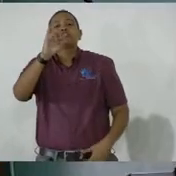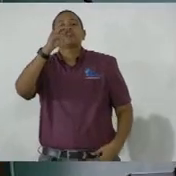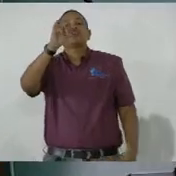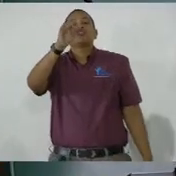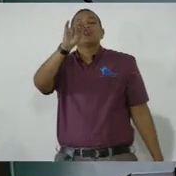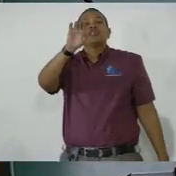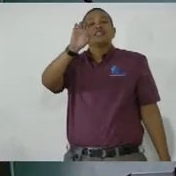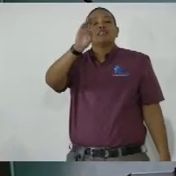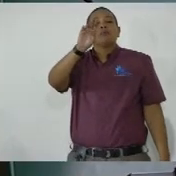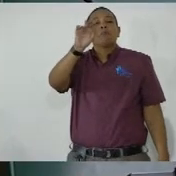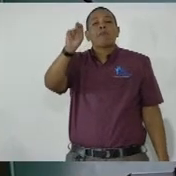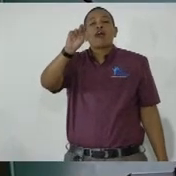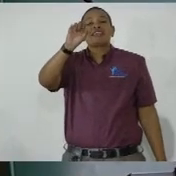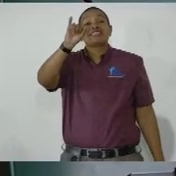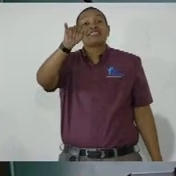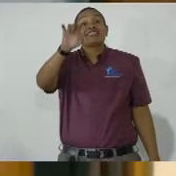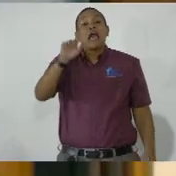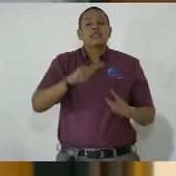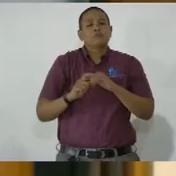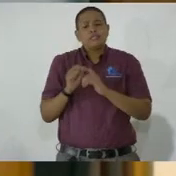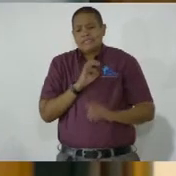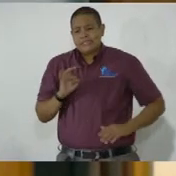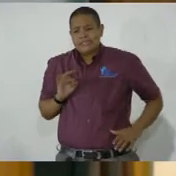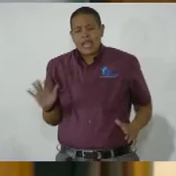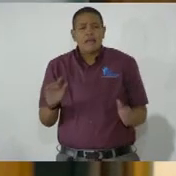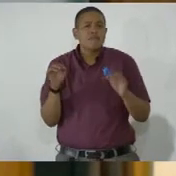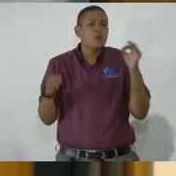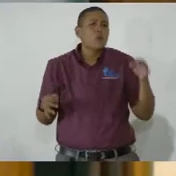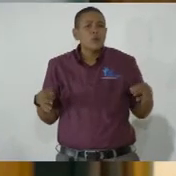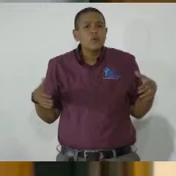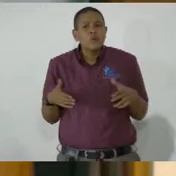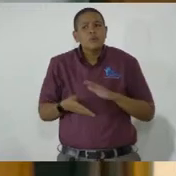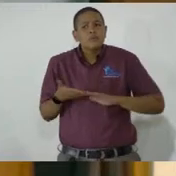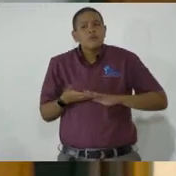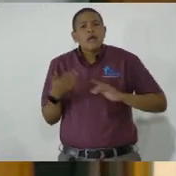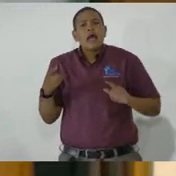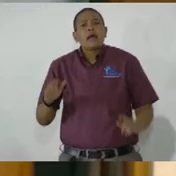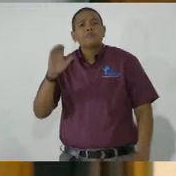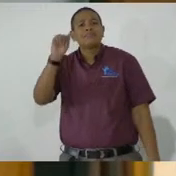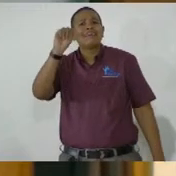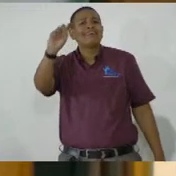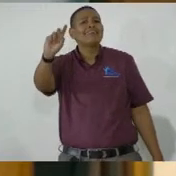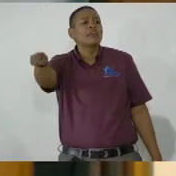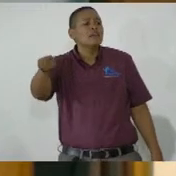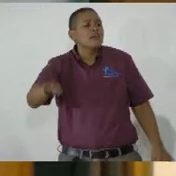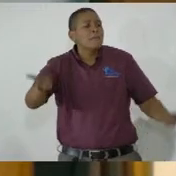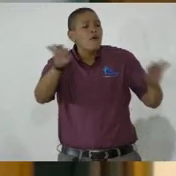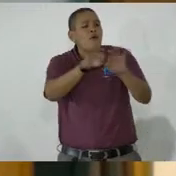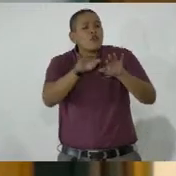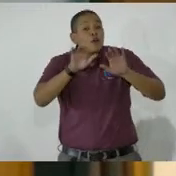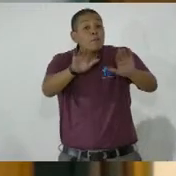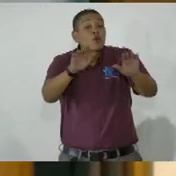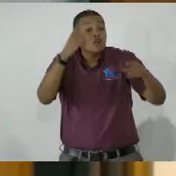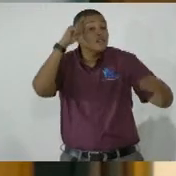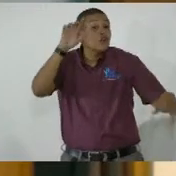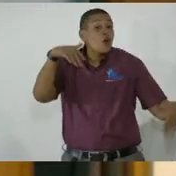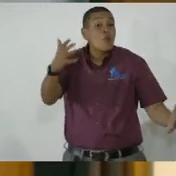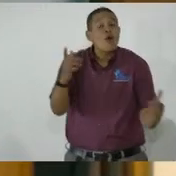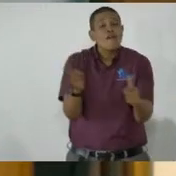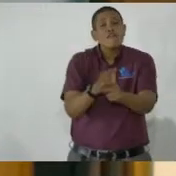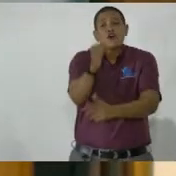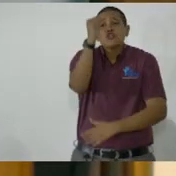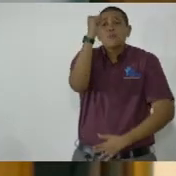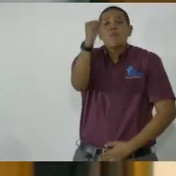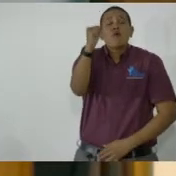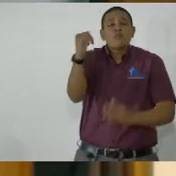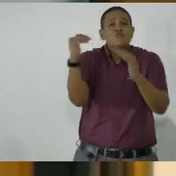Sykes, and the staff of the Court Administration Division, are critical partners in the drive towards a first-class